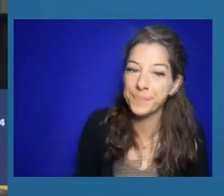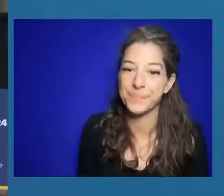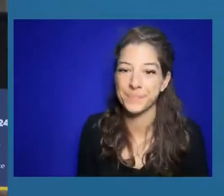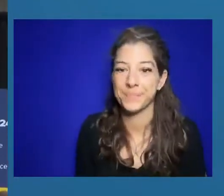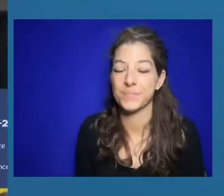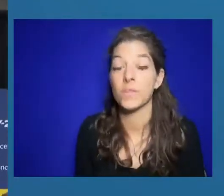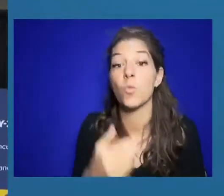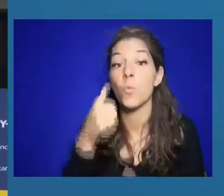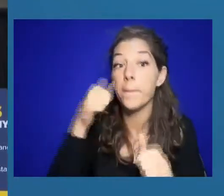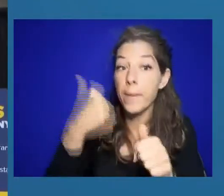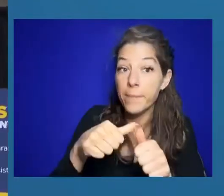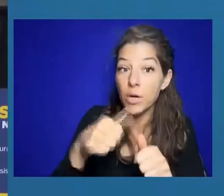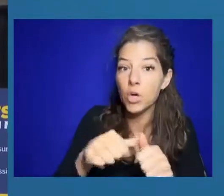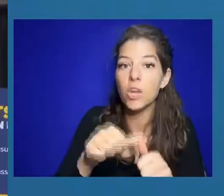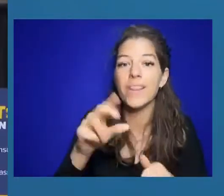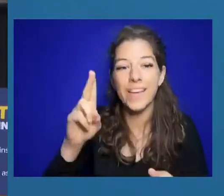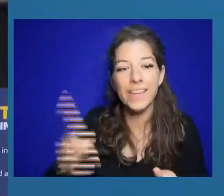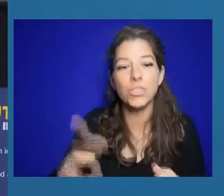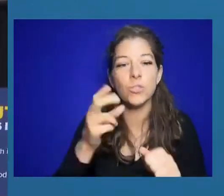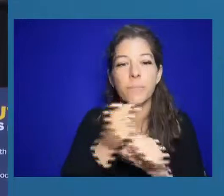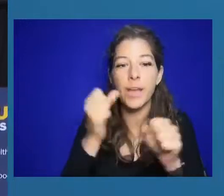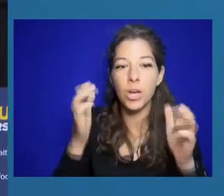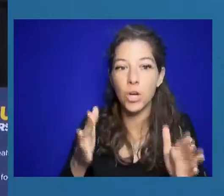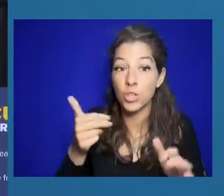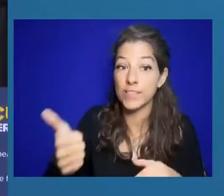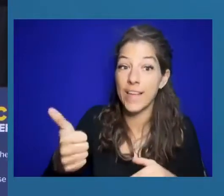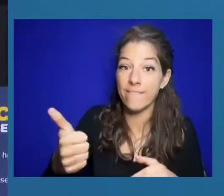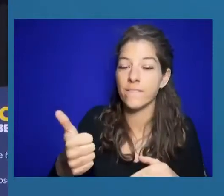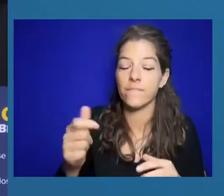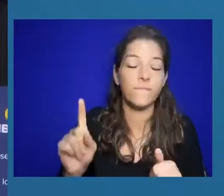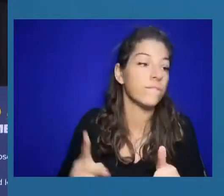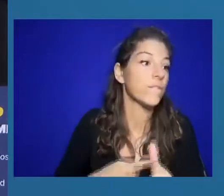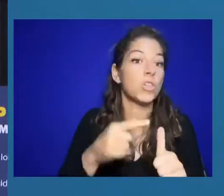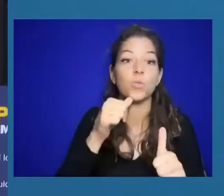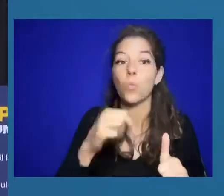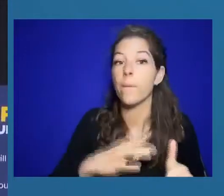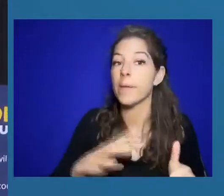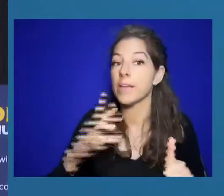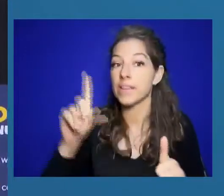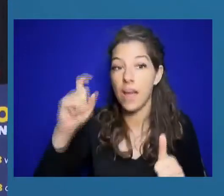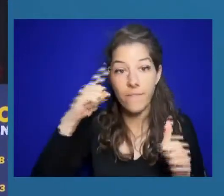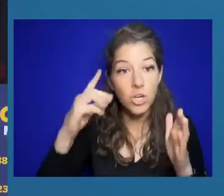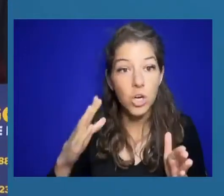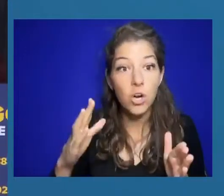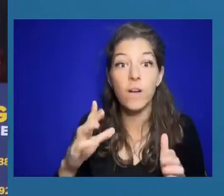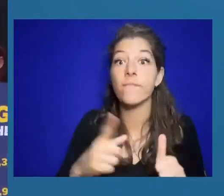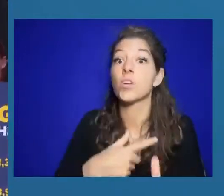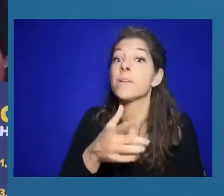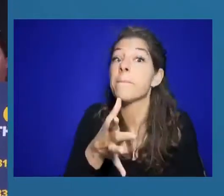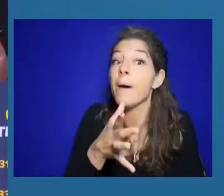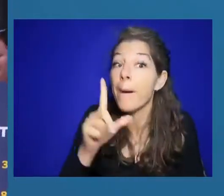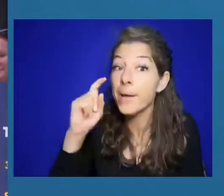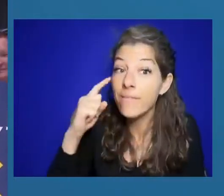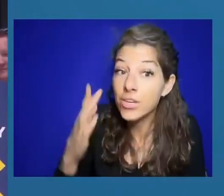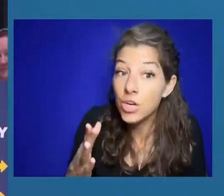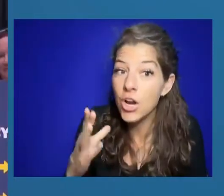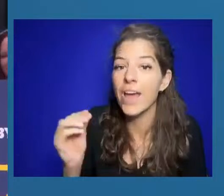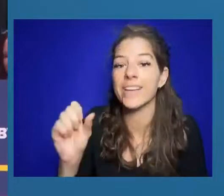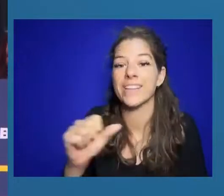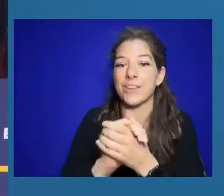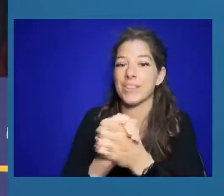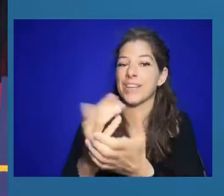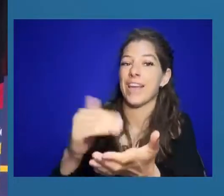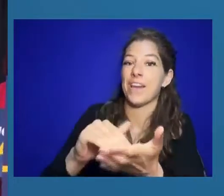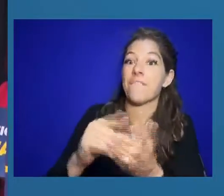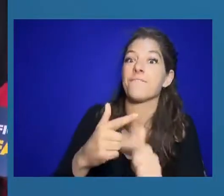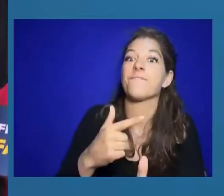Remember, the history maker herself, first woman governor, first mom governor, and yes, congratulations again, first